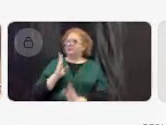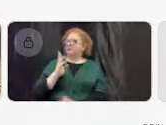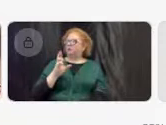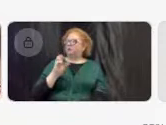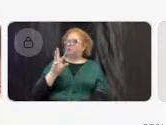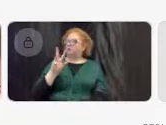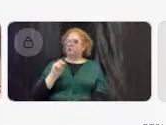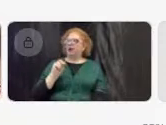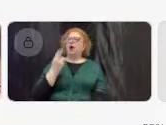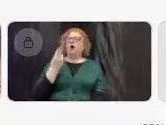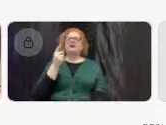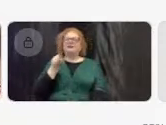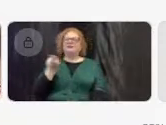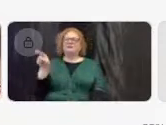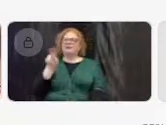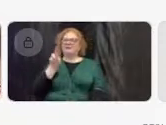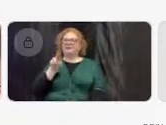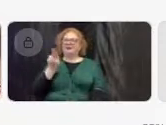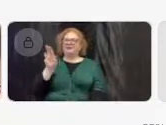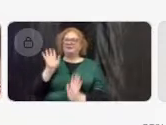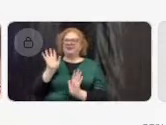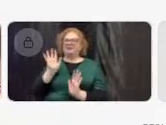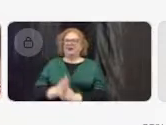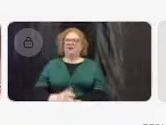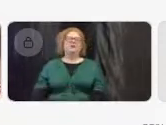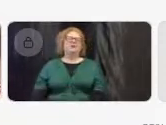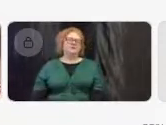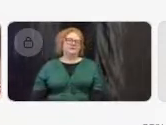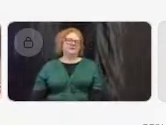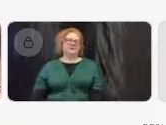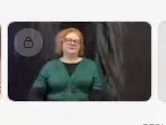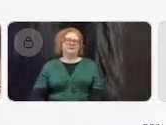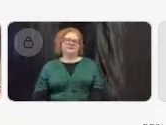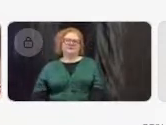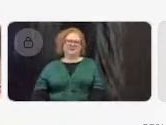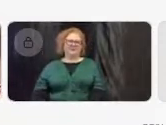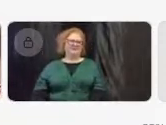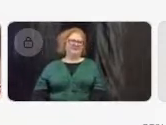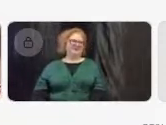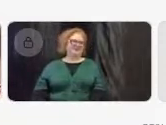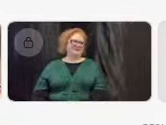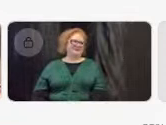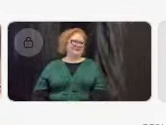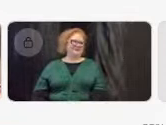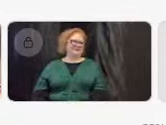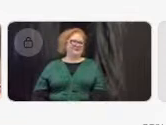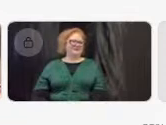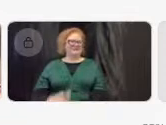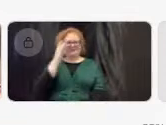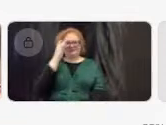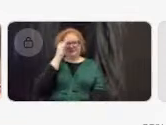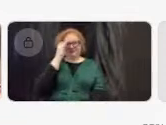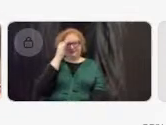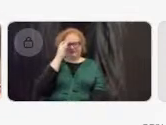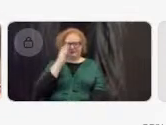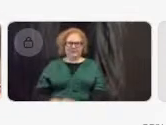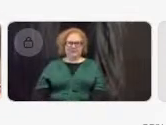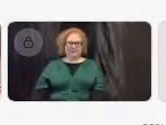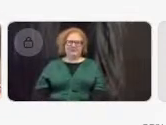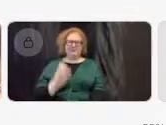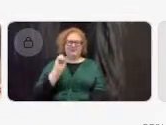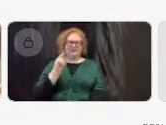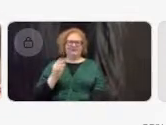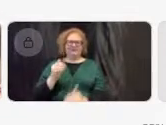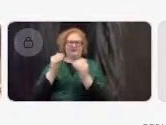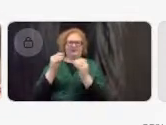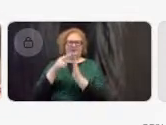Yes, he did. Restroom. Oh, he just went to the restroom. Yes. Yes. Just filling up his water bottle. Yes. All right, so Brad, could you please do the reading for item